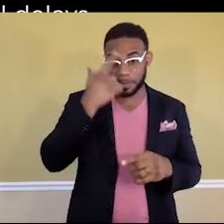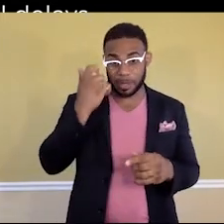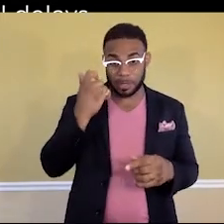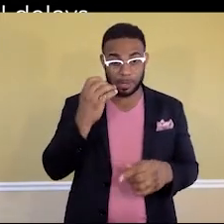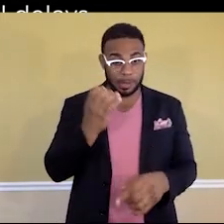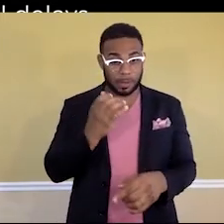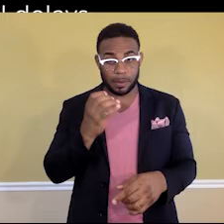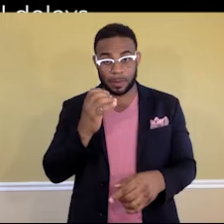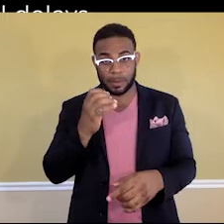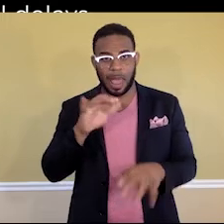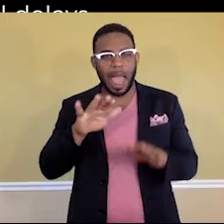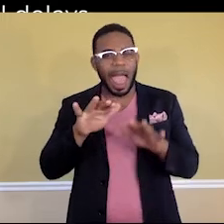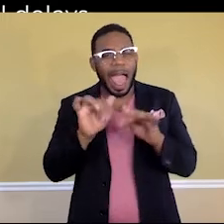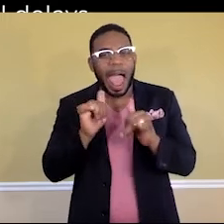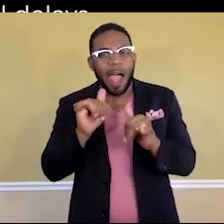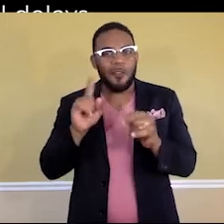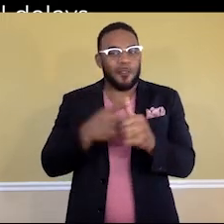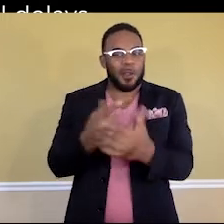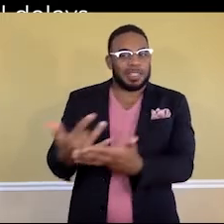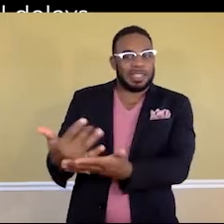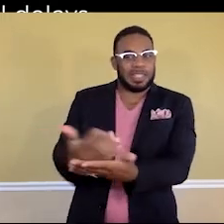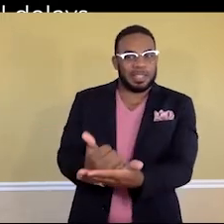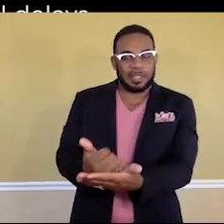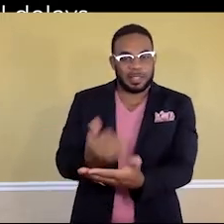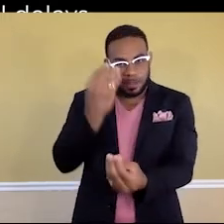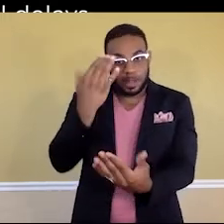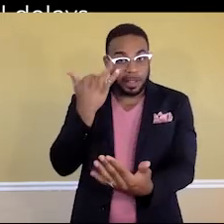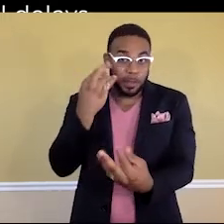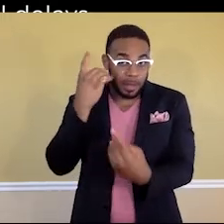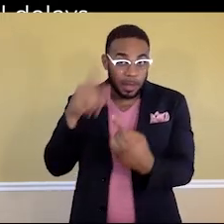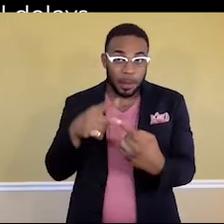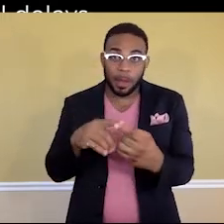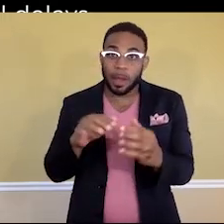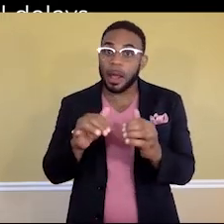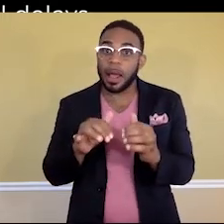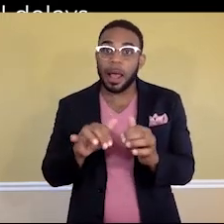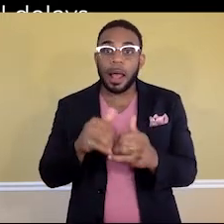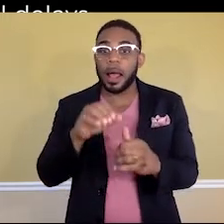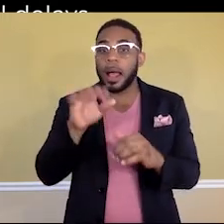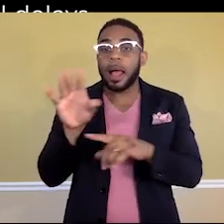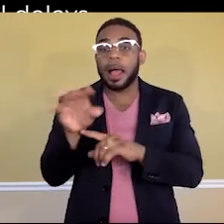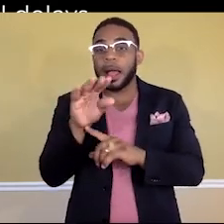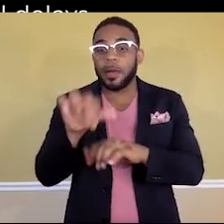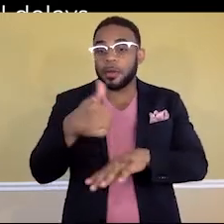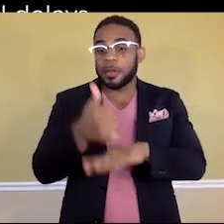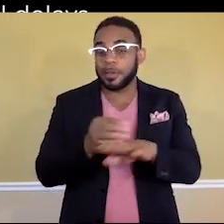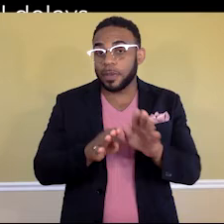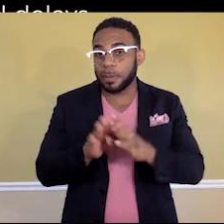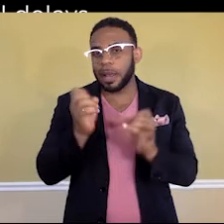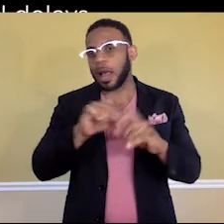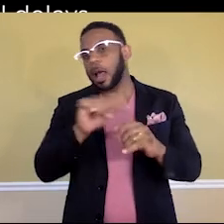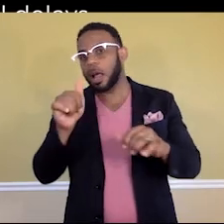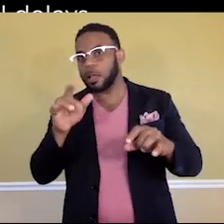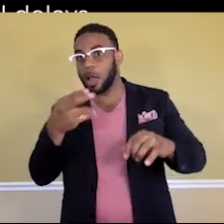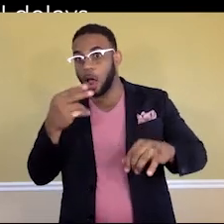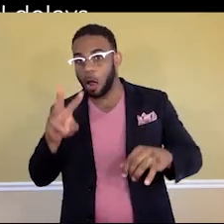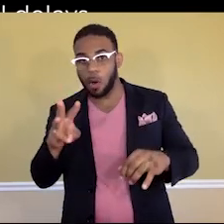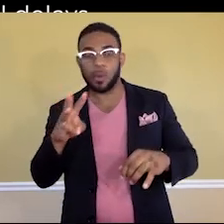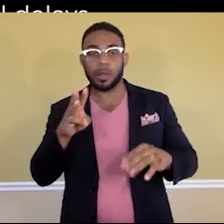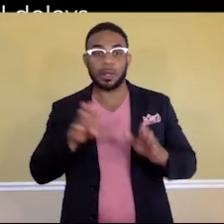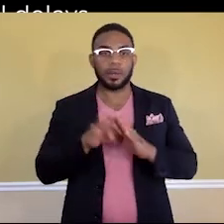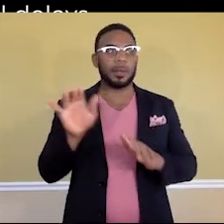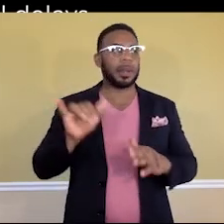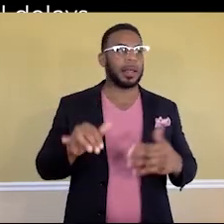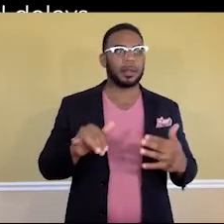how it was collected. So if we think about how cameras were developed and a lot of other hardware is developed,